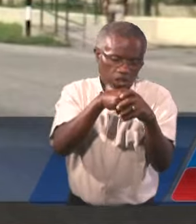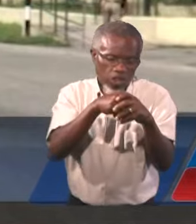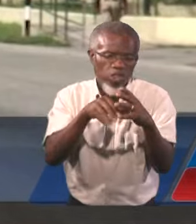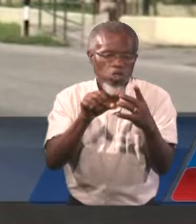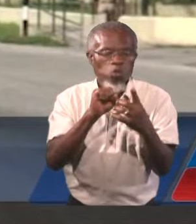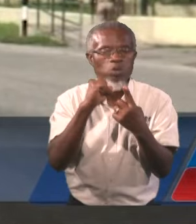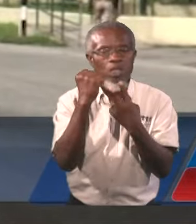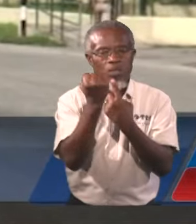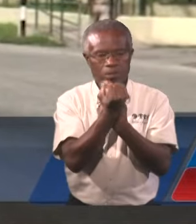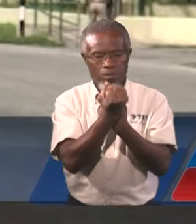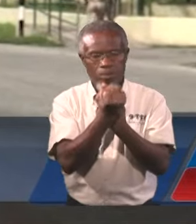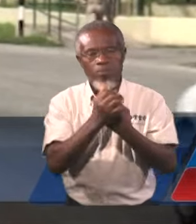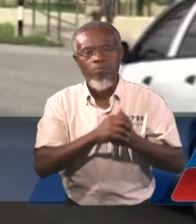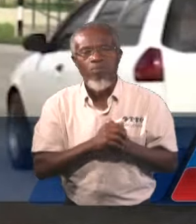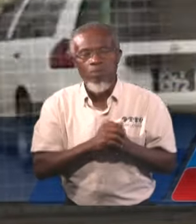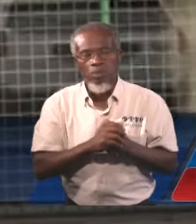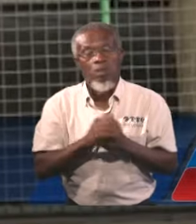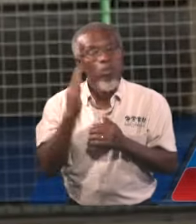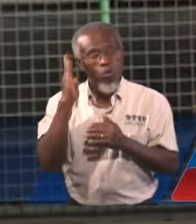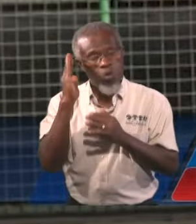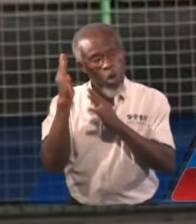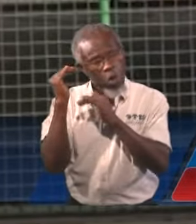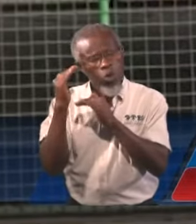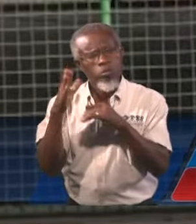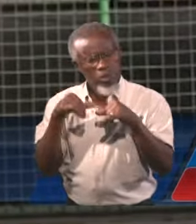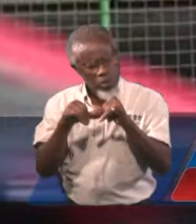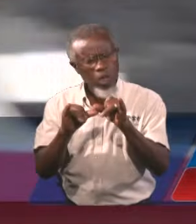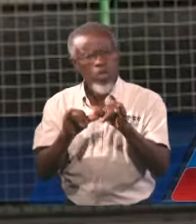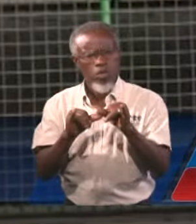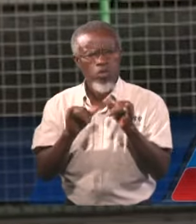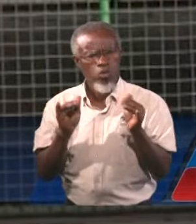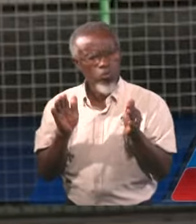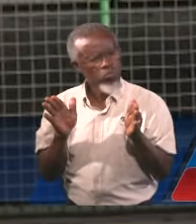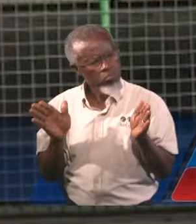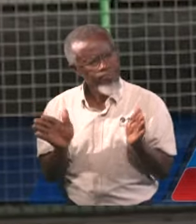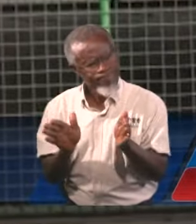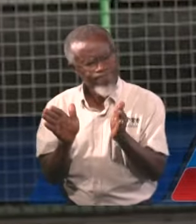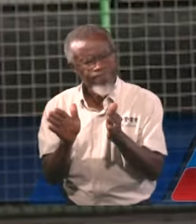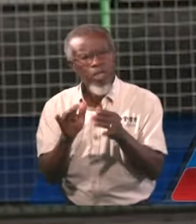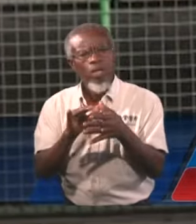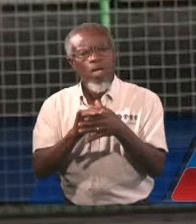contribution to national service even after retirement if called upon.